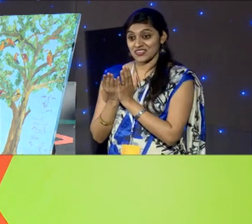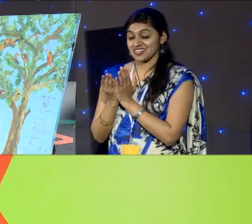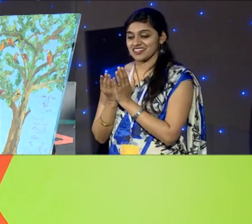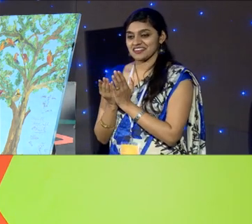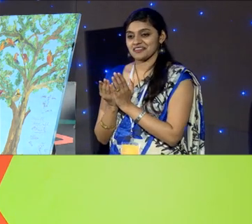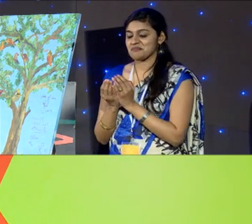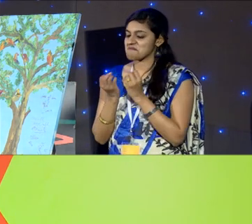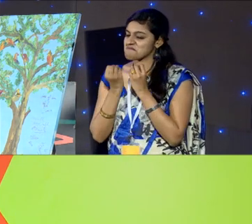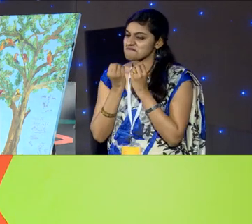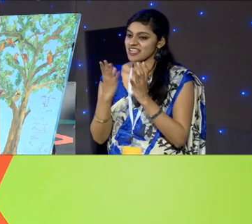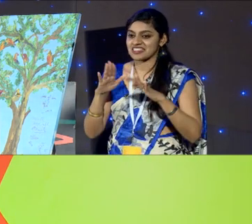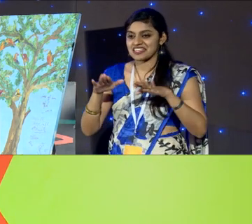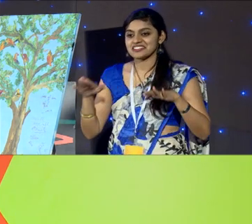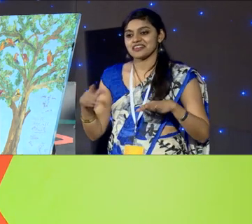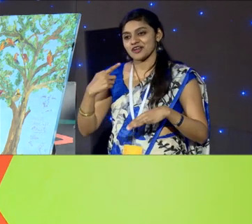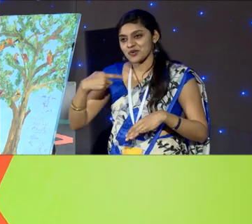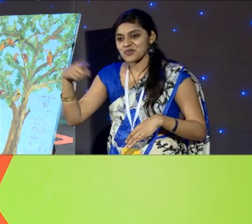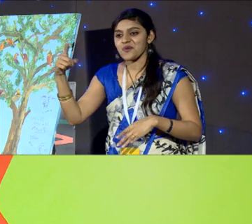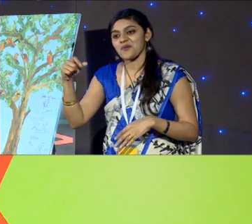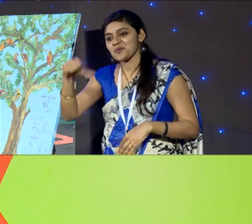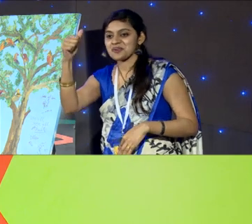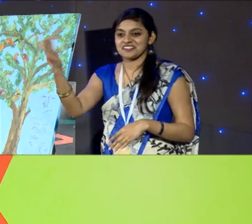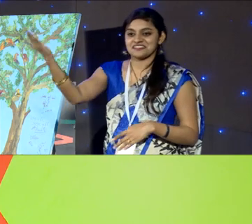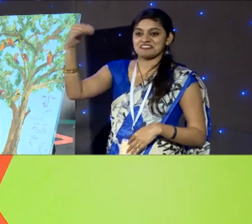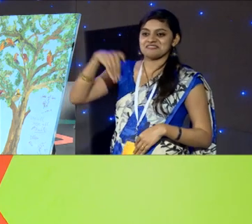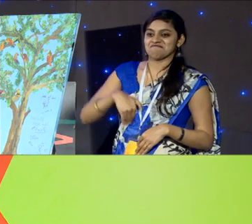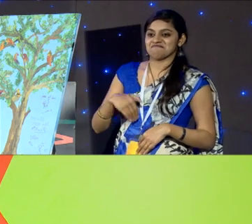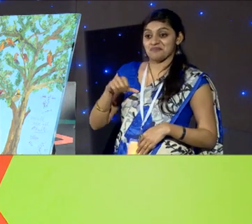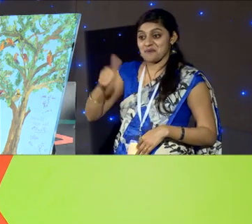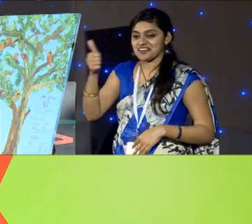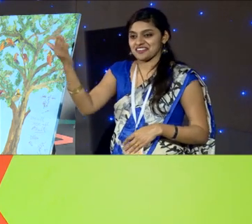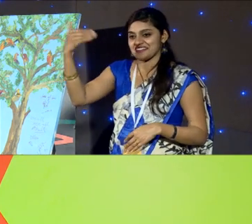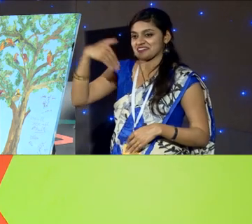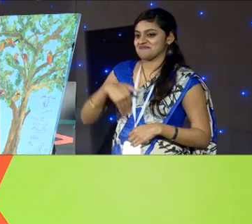many students making us proud every year. Next, please.